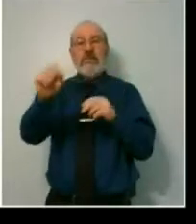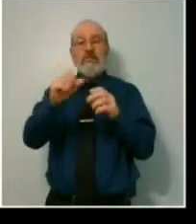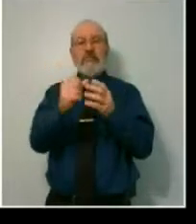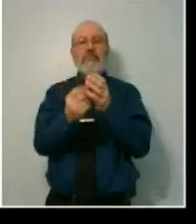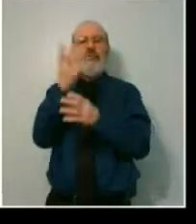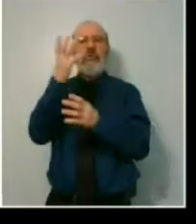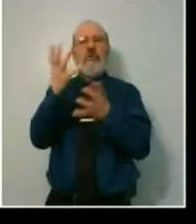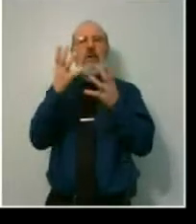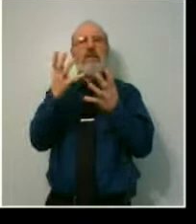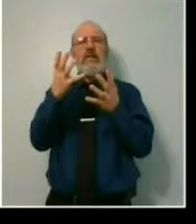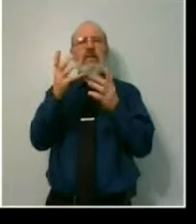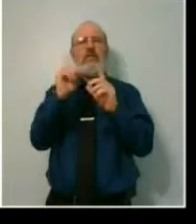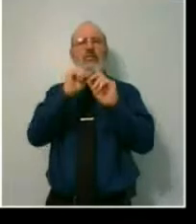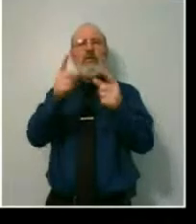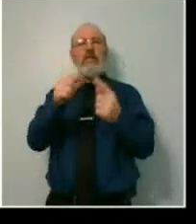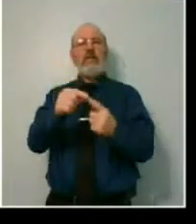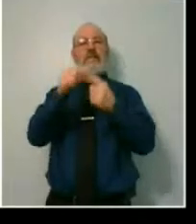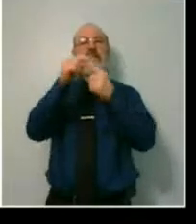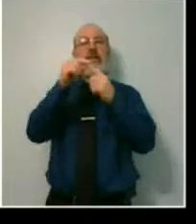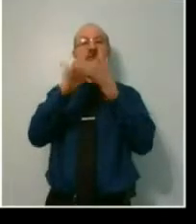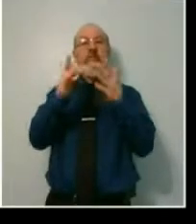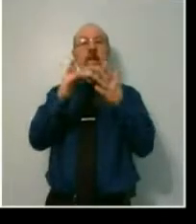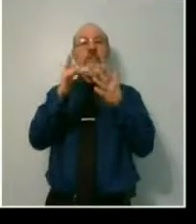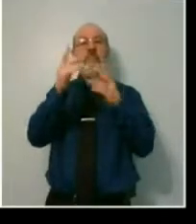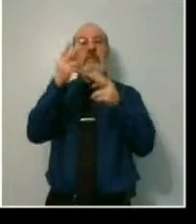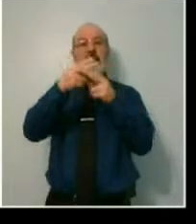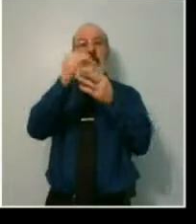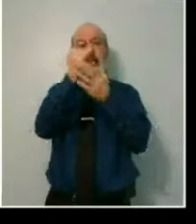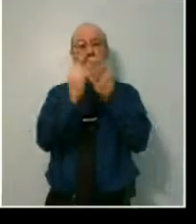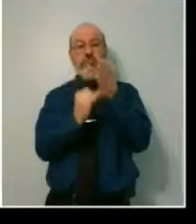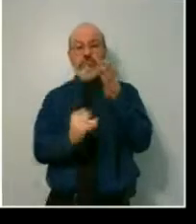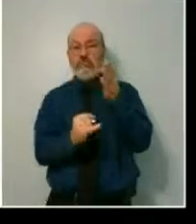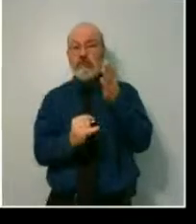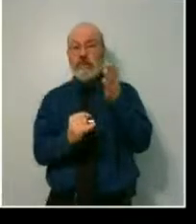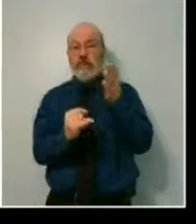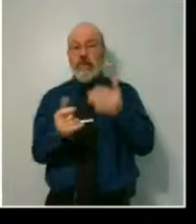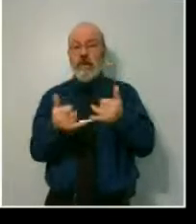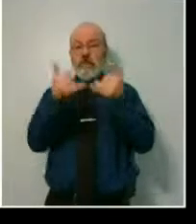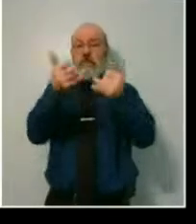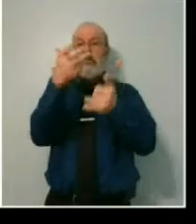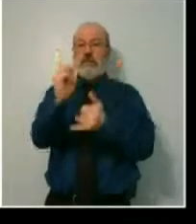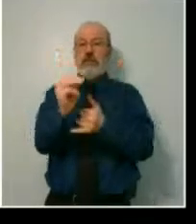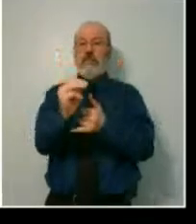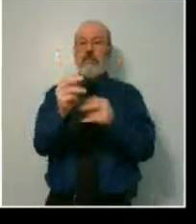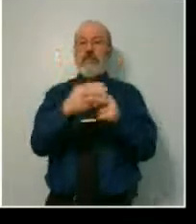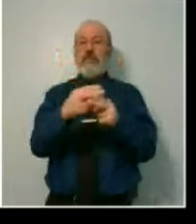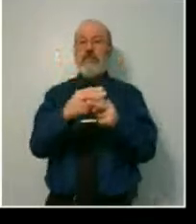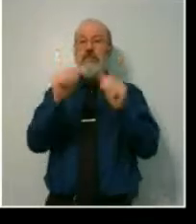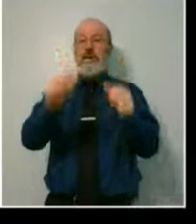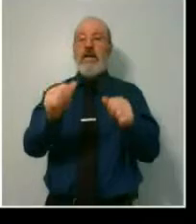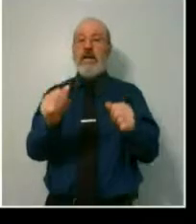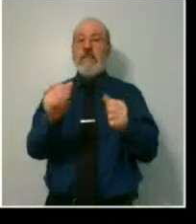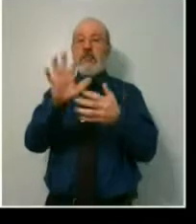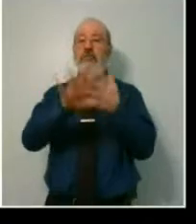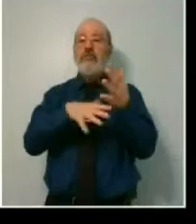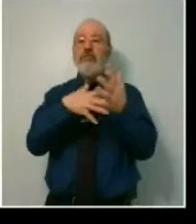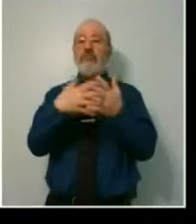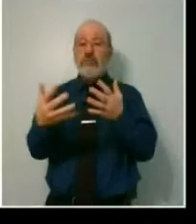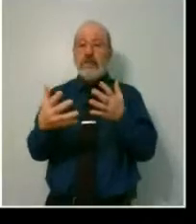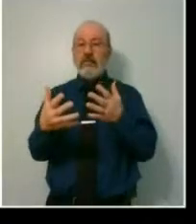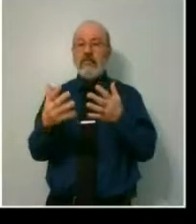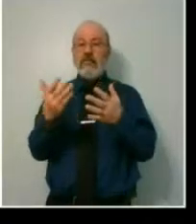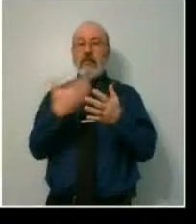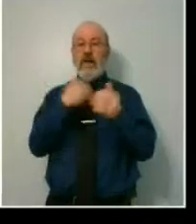special Bible for him with his name inscribed on it, and we'll present it to him as soon as we're able to reschedule our